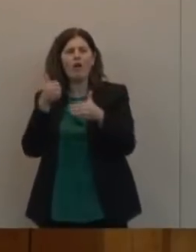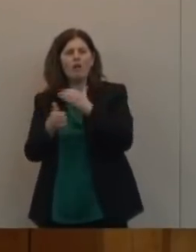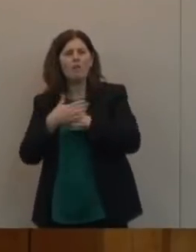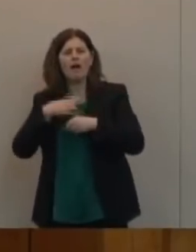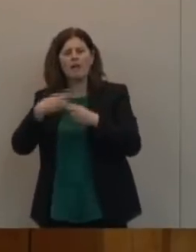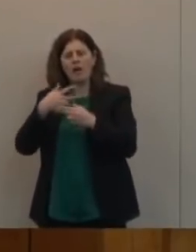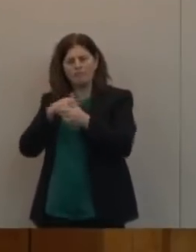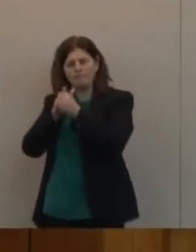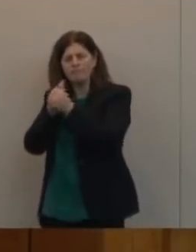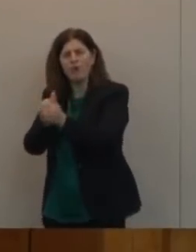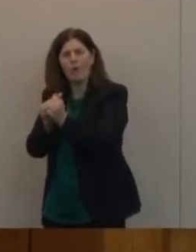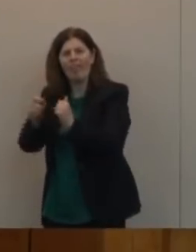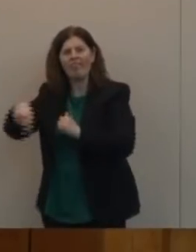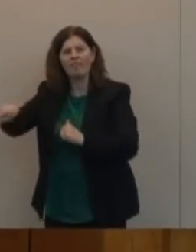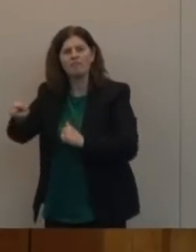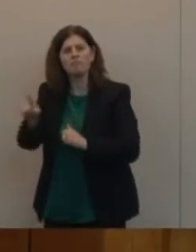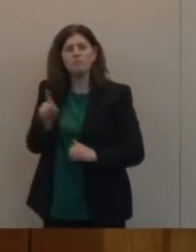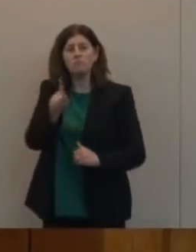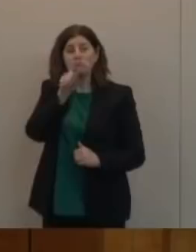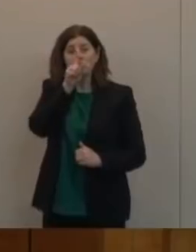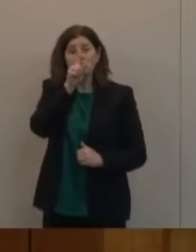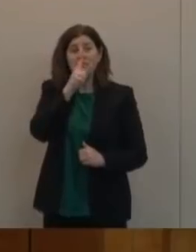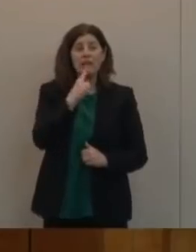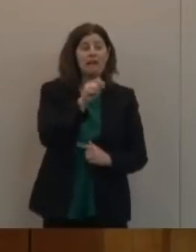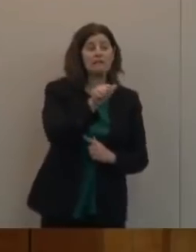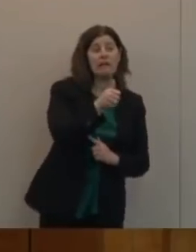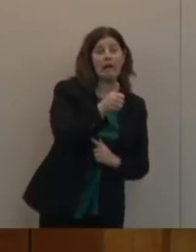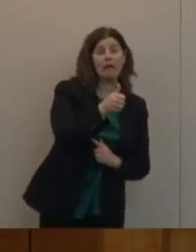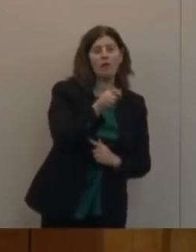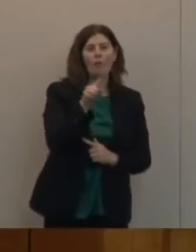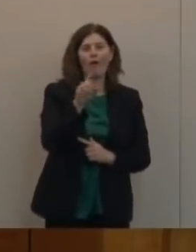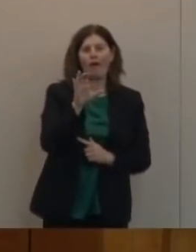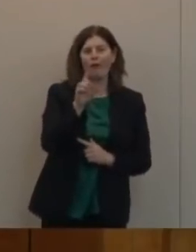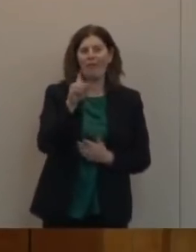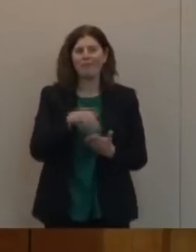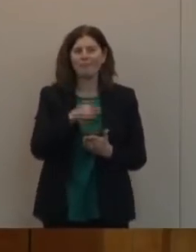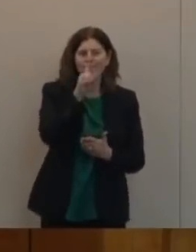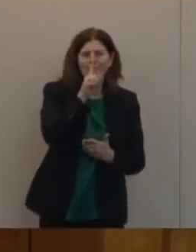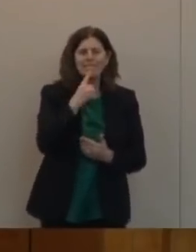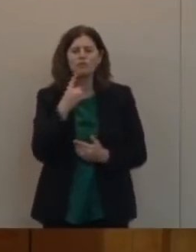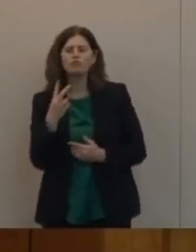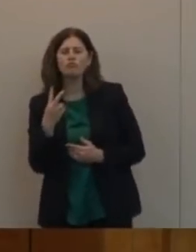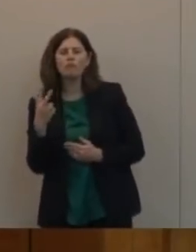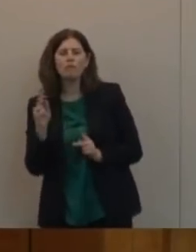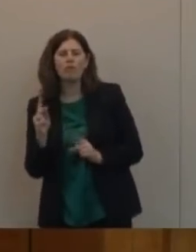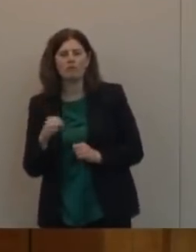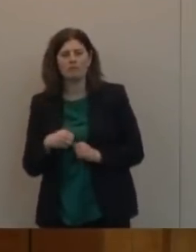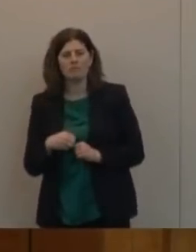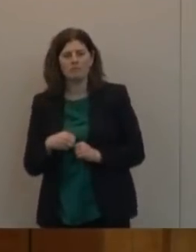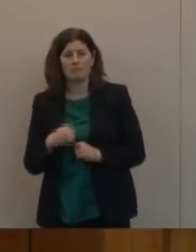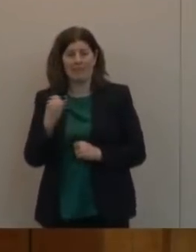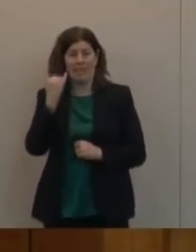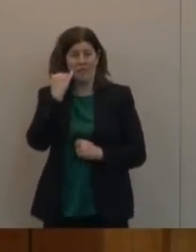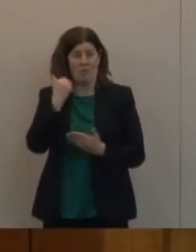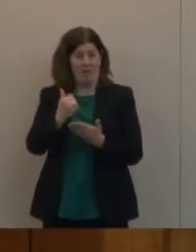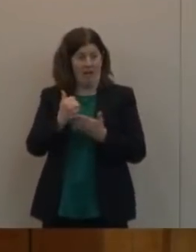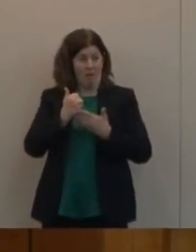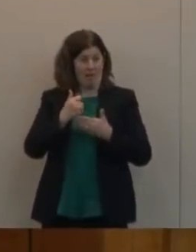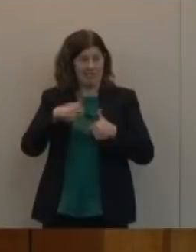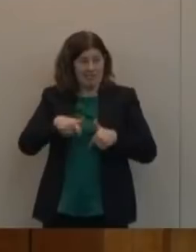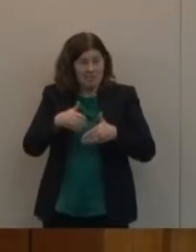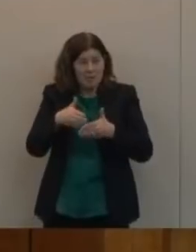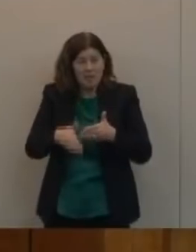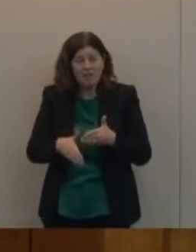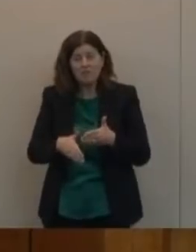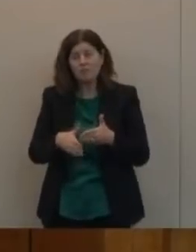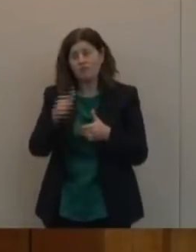them." He doesn't say 10 or 100 or 1,000. He says 2 or 3. And so if you can help us this weekend